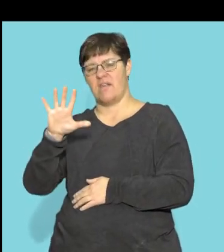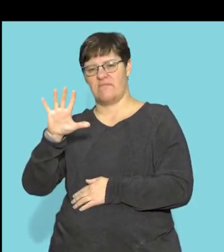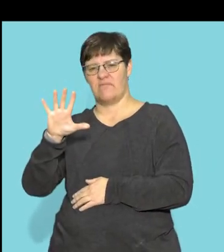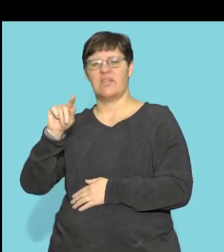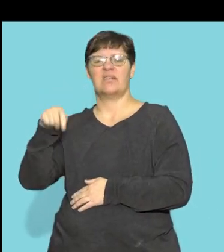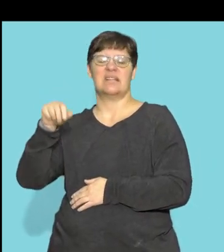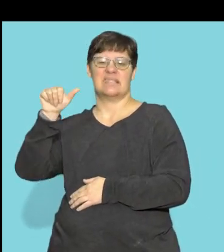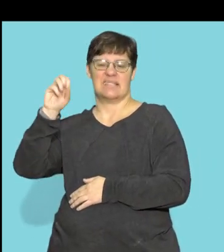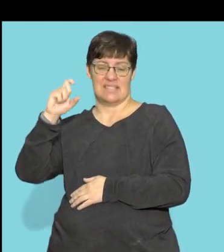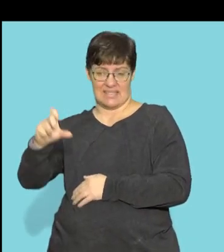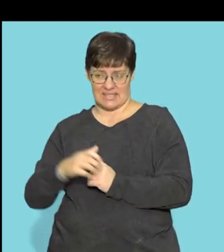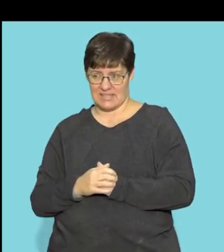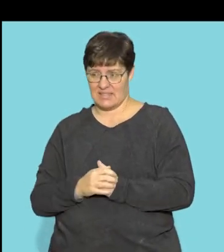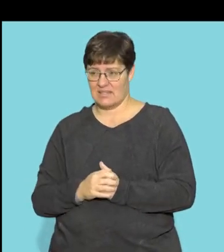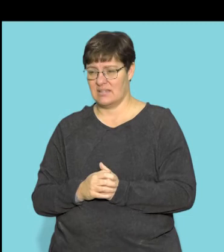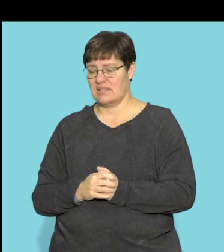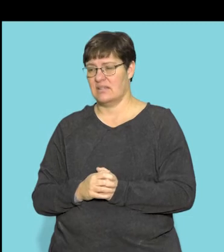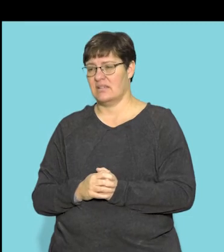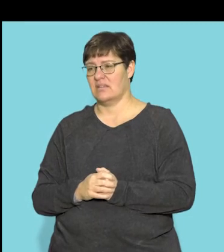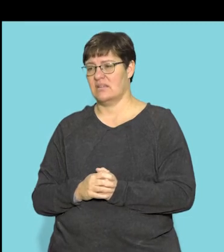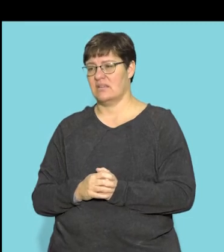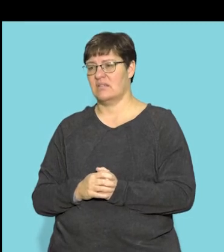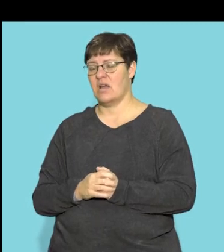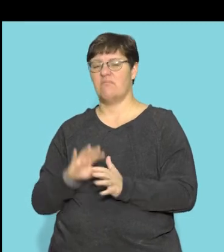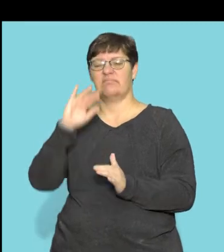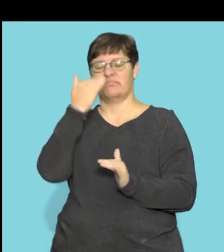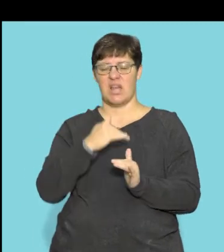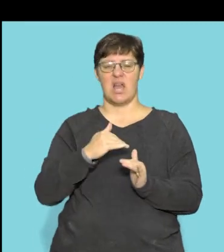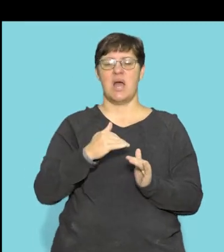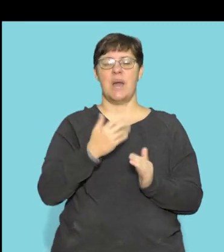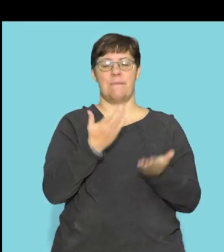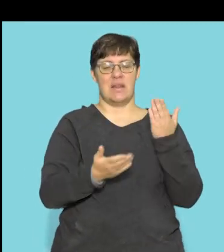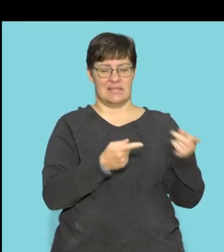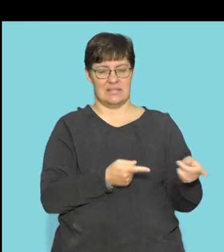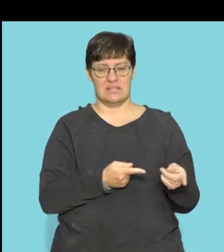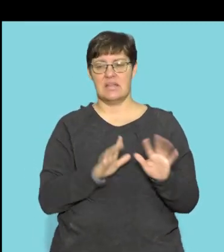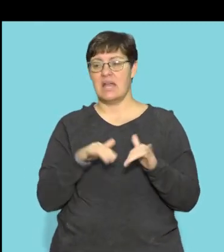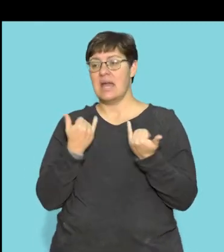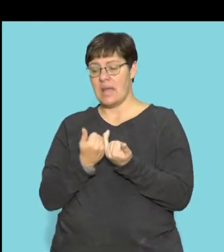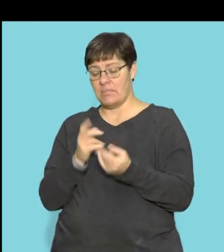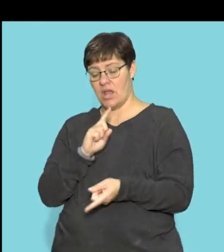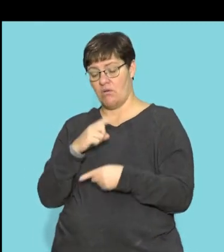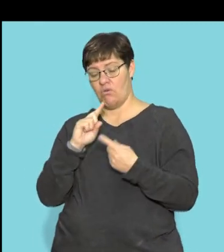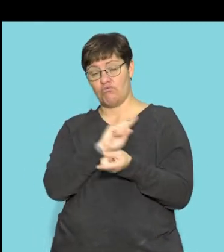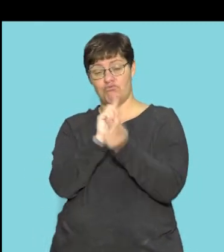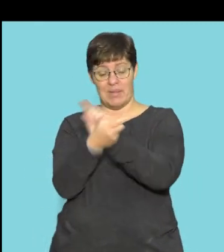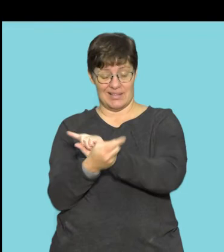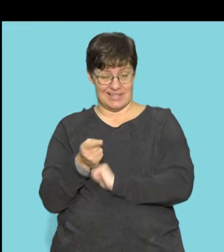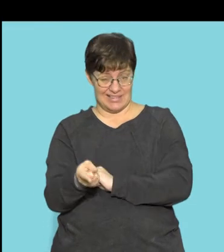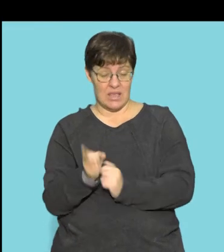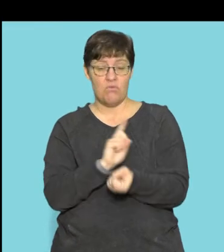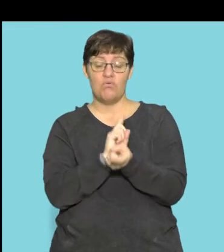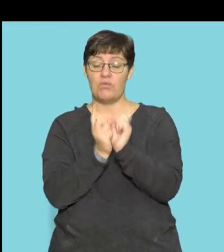52,105 and 60 cents. And on a reducing balance, the company is expected to replace. When I wanted